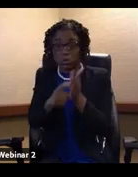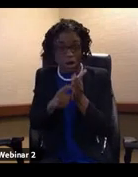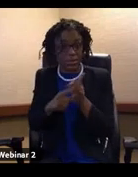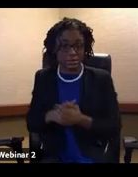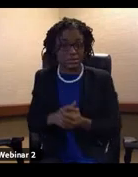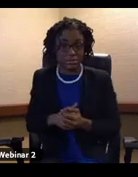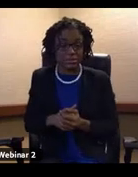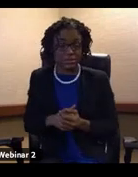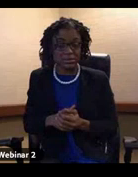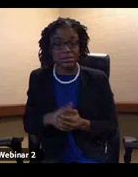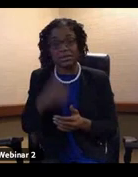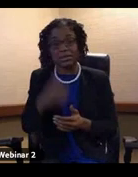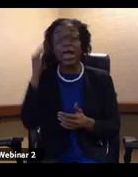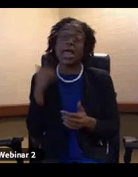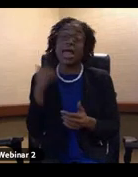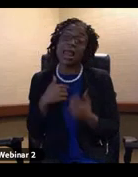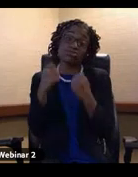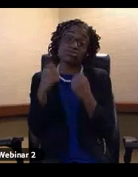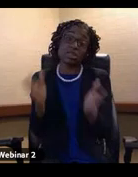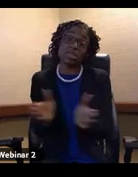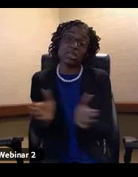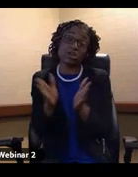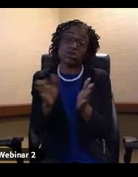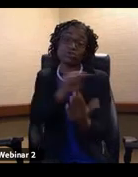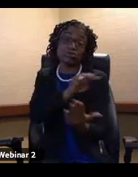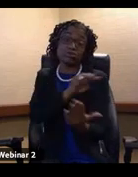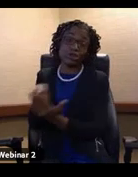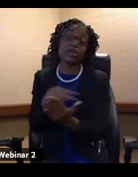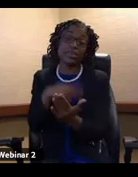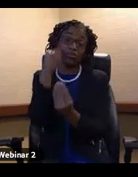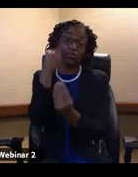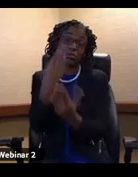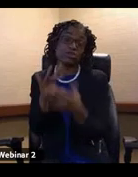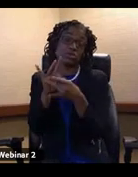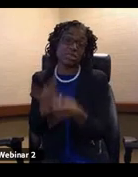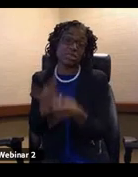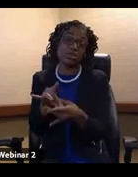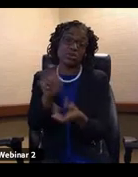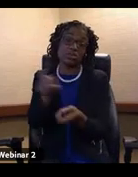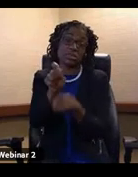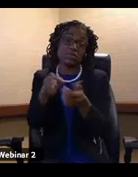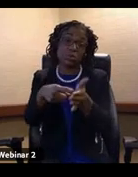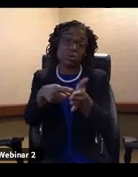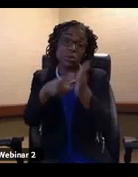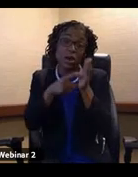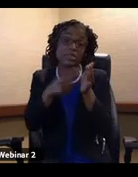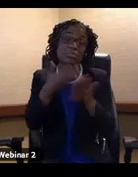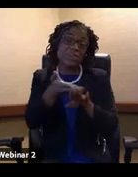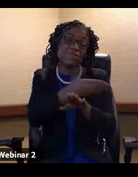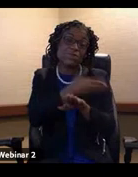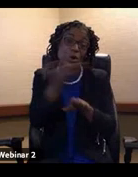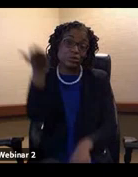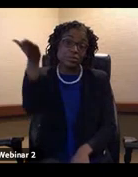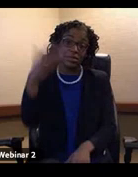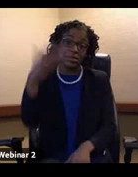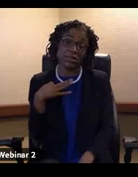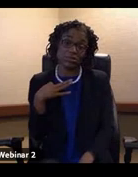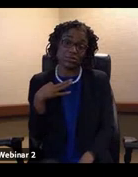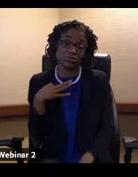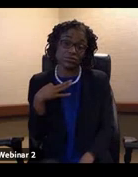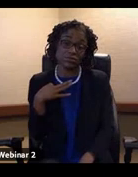requirements. I strongly encourage you to review the information pertaining to these additional requirements prior to submitting your